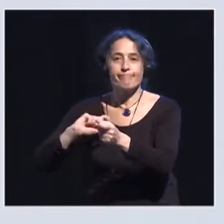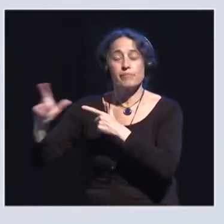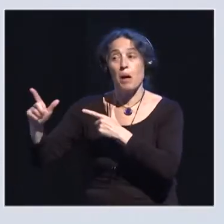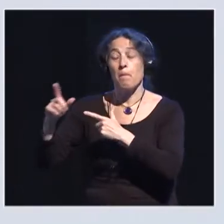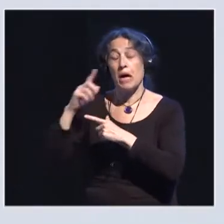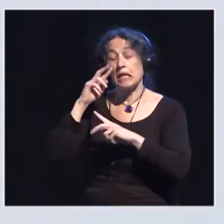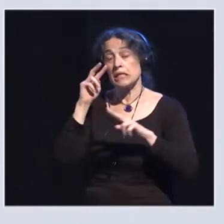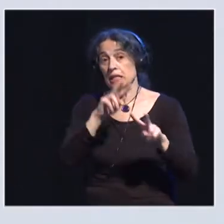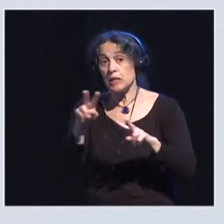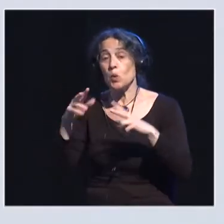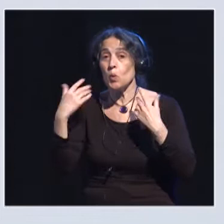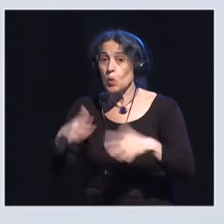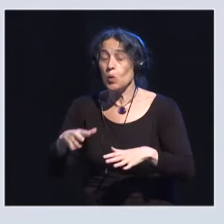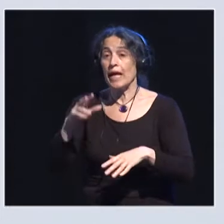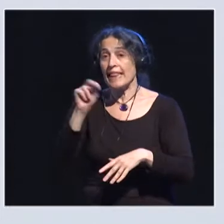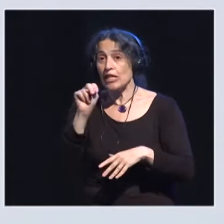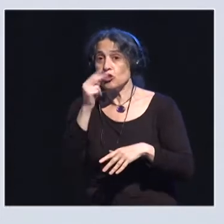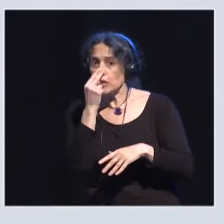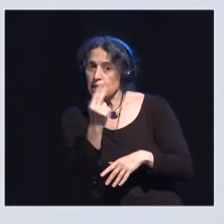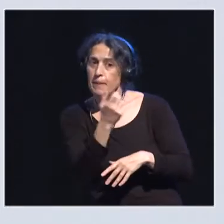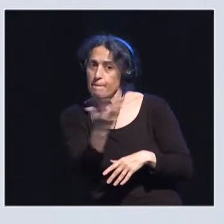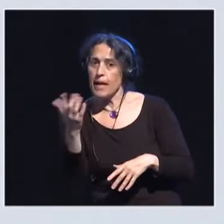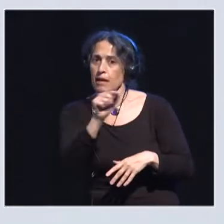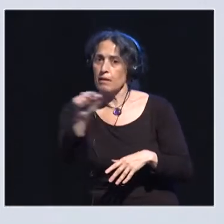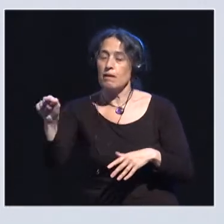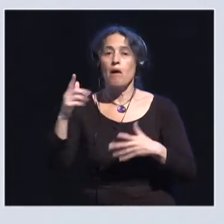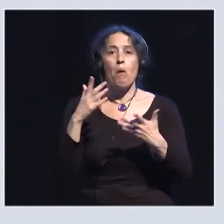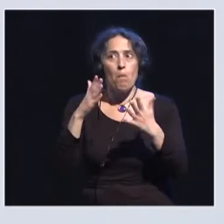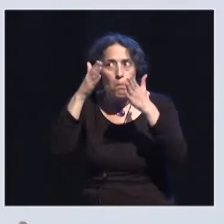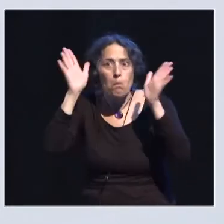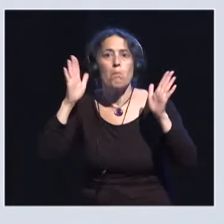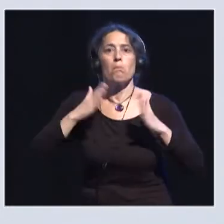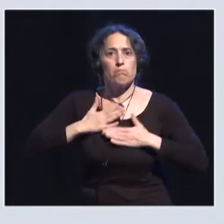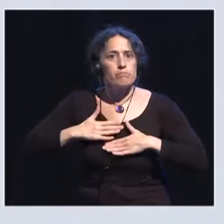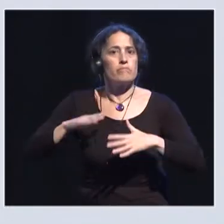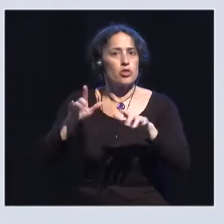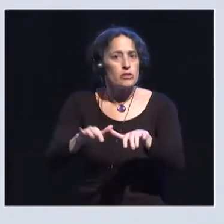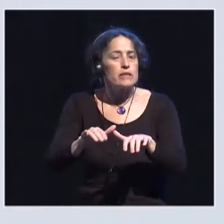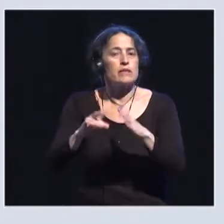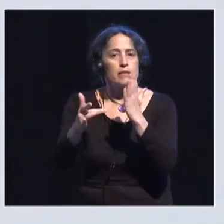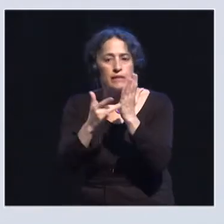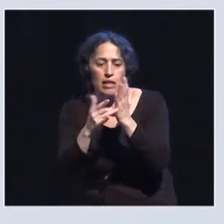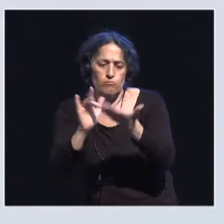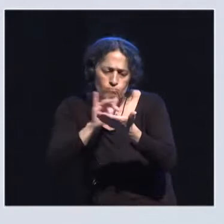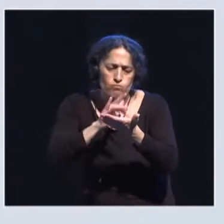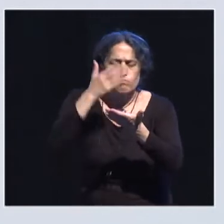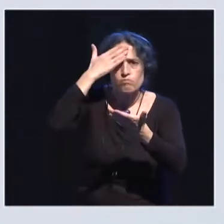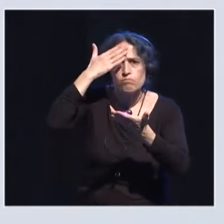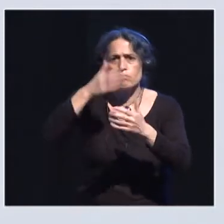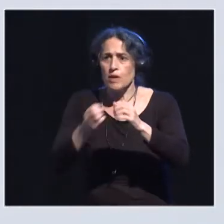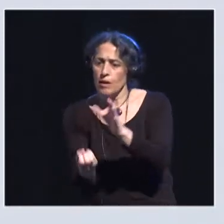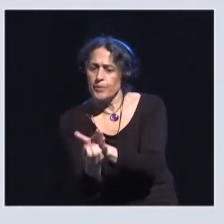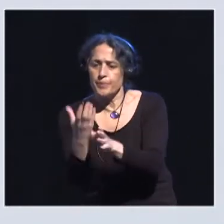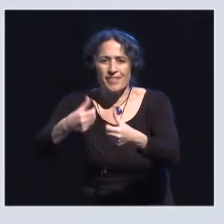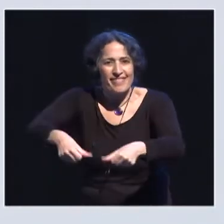are digitally inclined. We have a lot of people going into agriculture, being able to get rural farmers, get access to